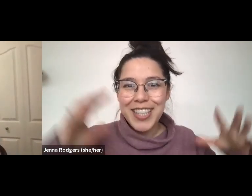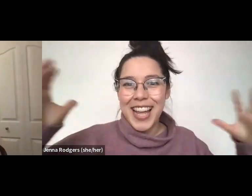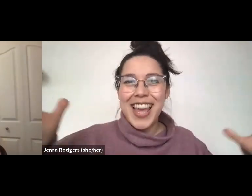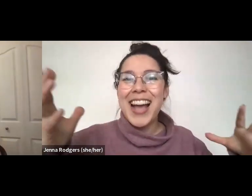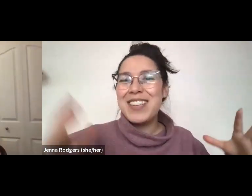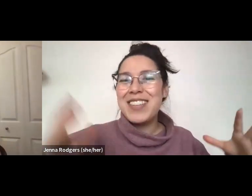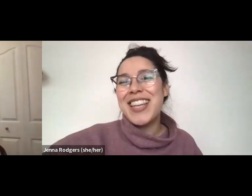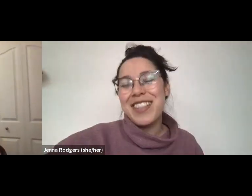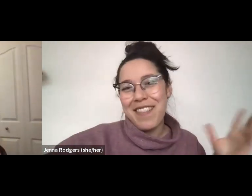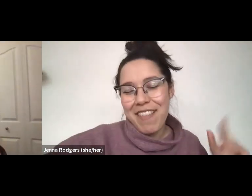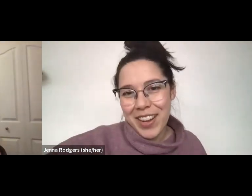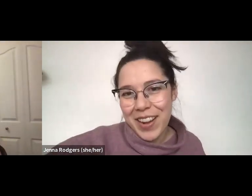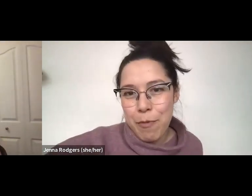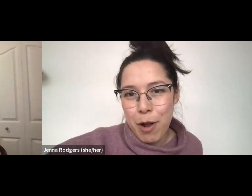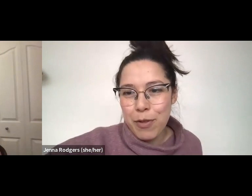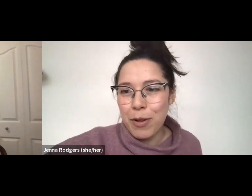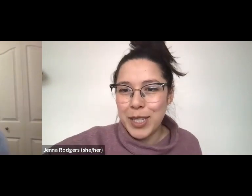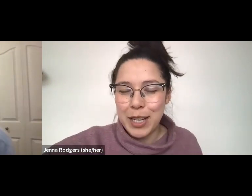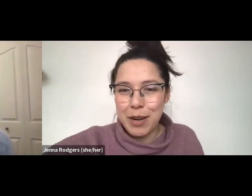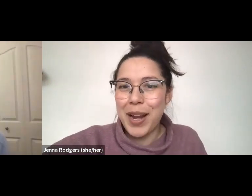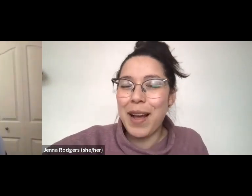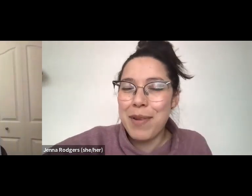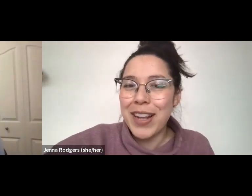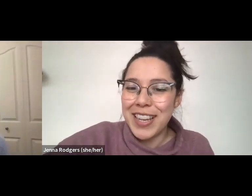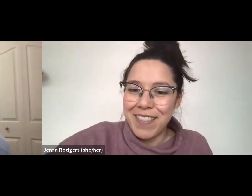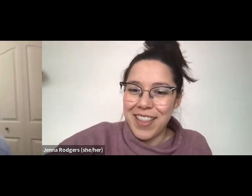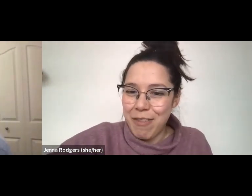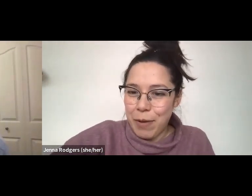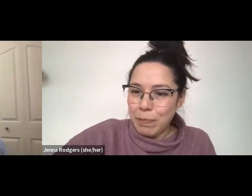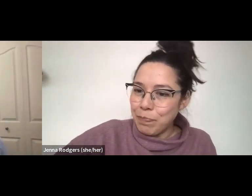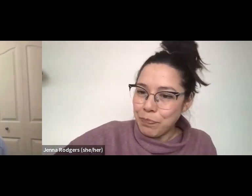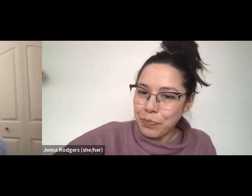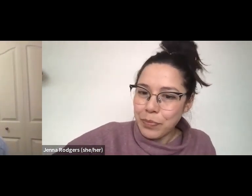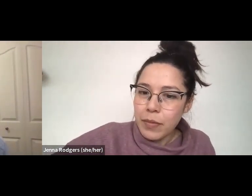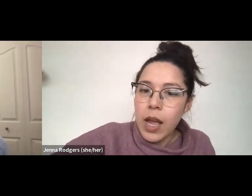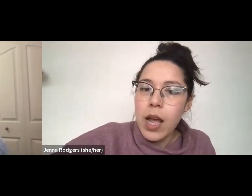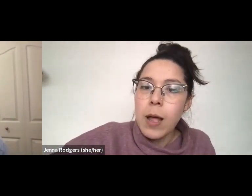also understand the expectation of having your camera on for the whole session may not be resonant with everyone.